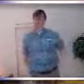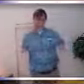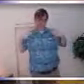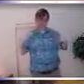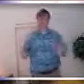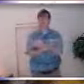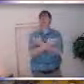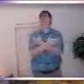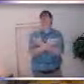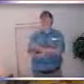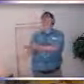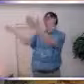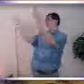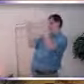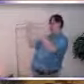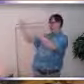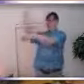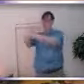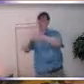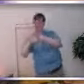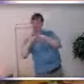loving comes into your life